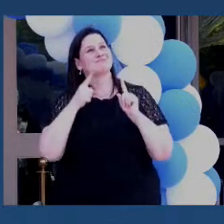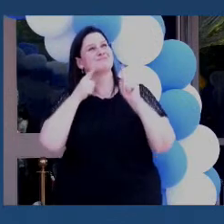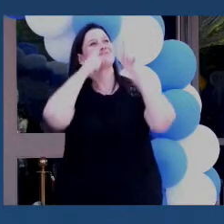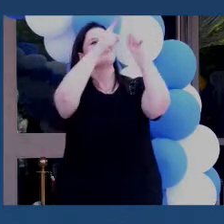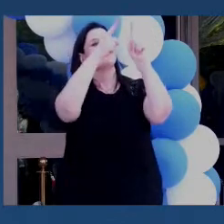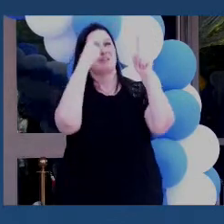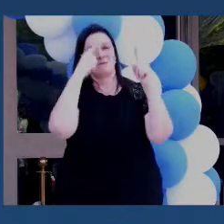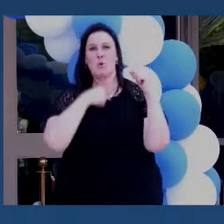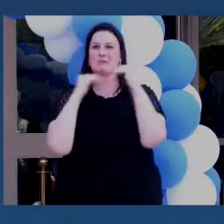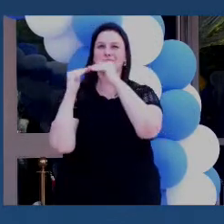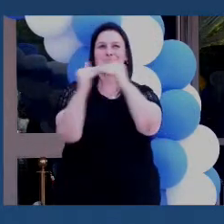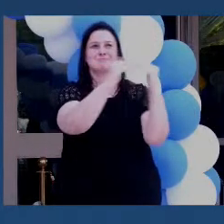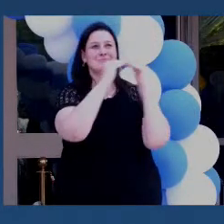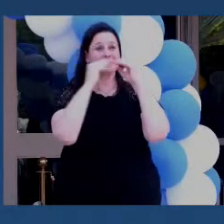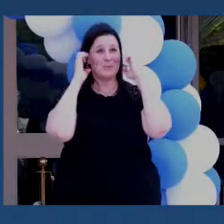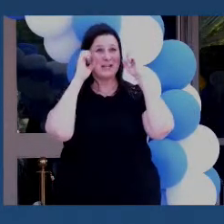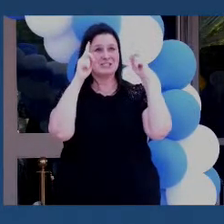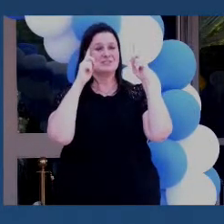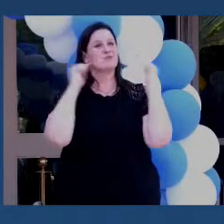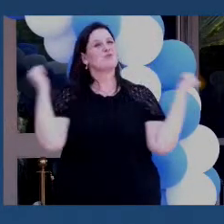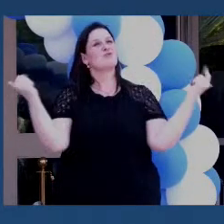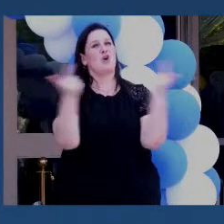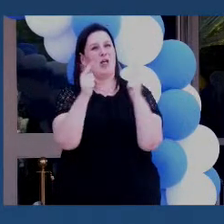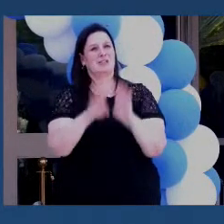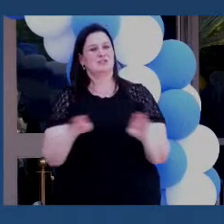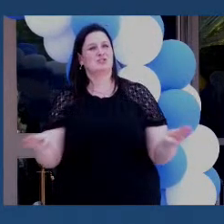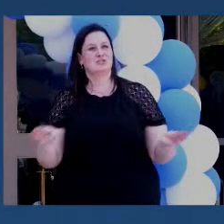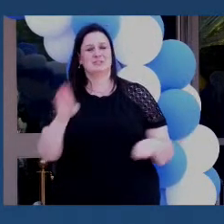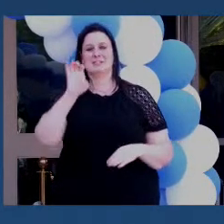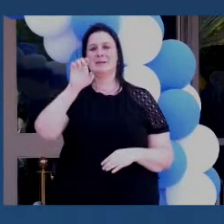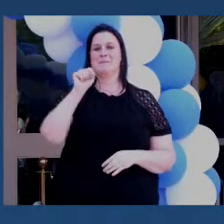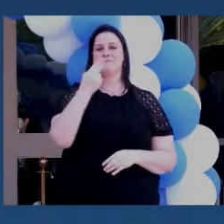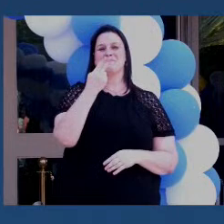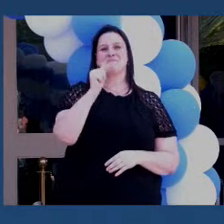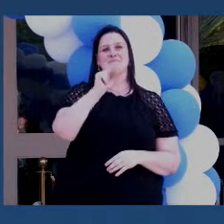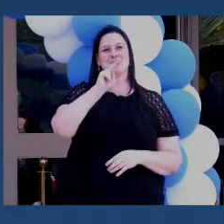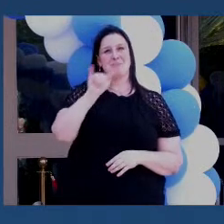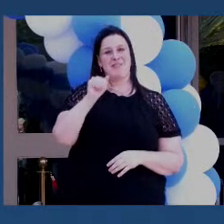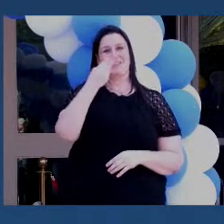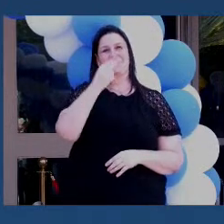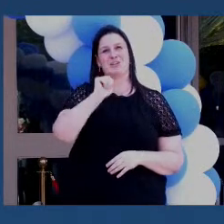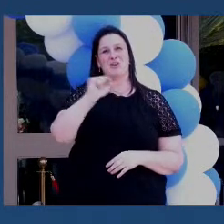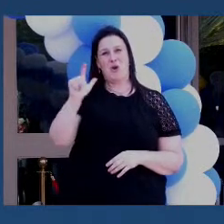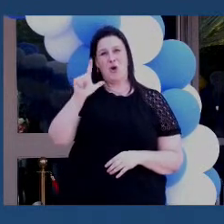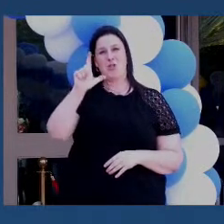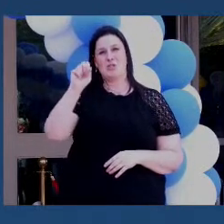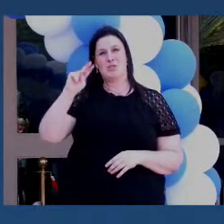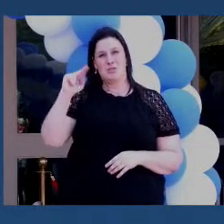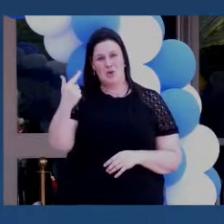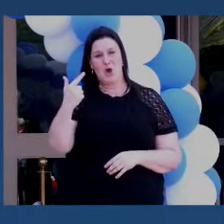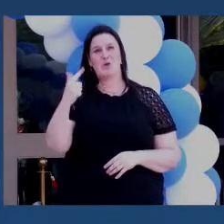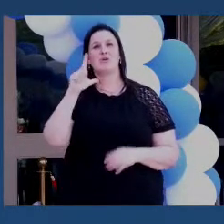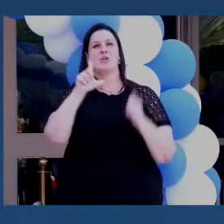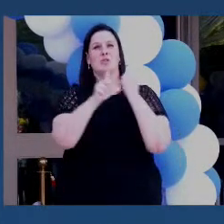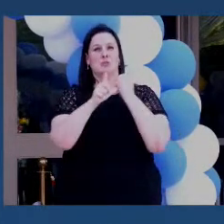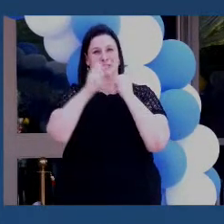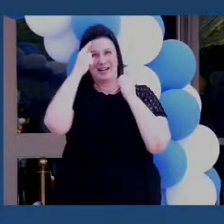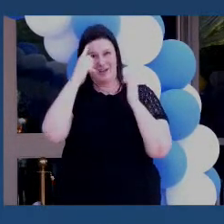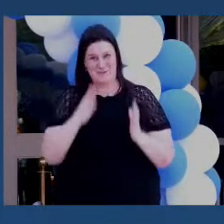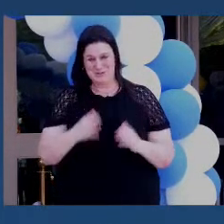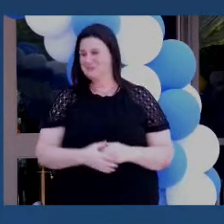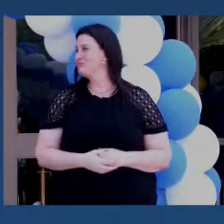for an equitable education for all. Bethany Hall Long, Lieutenant Governor.